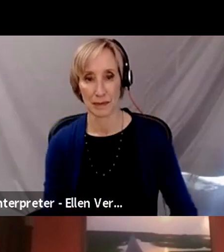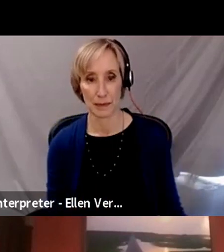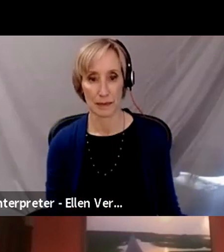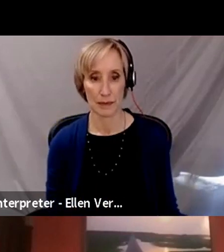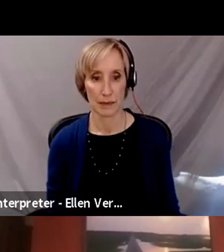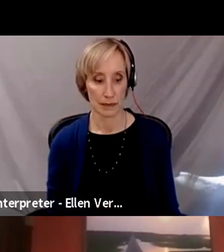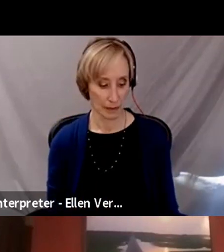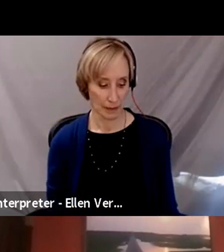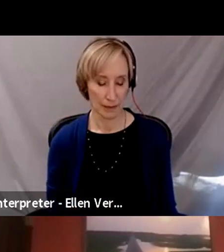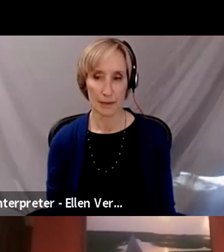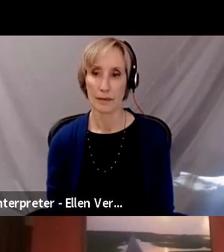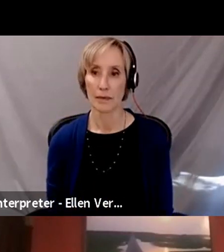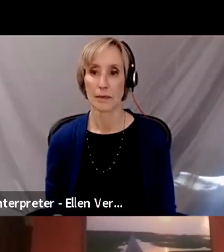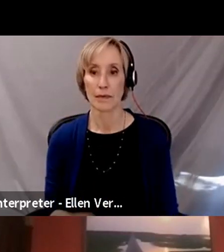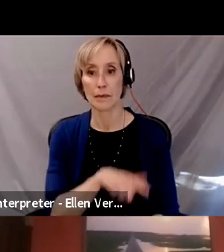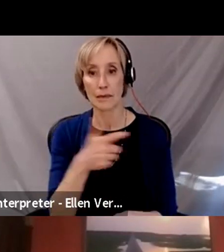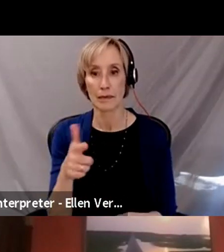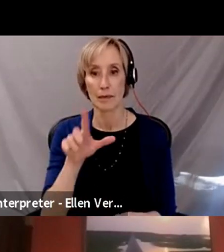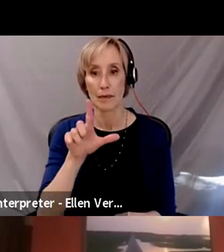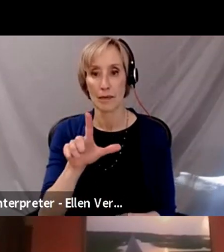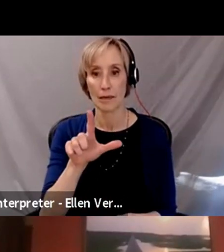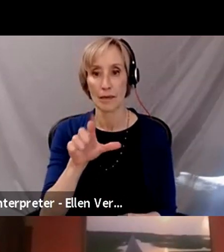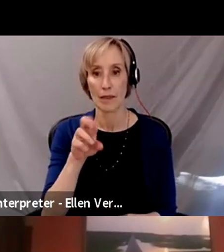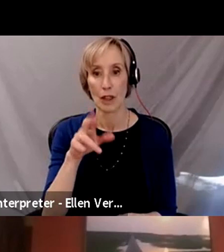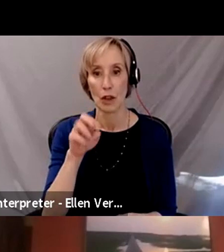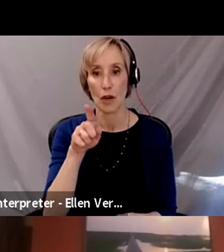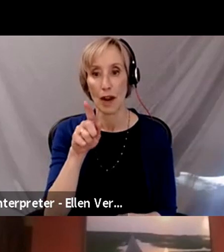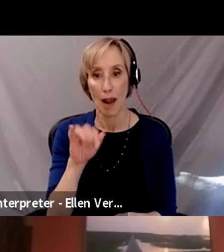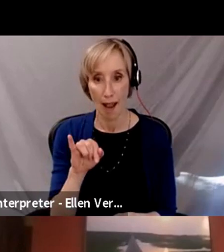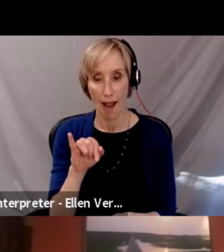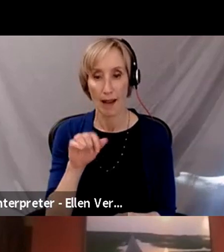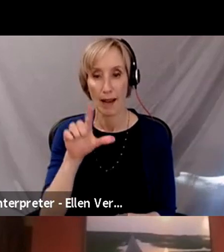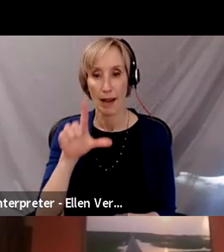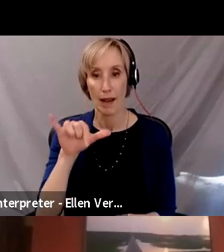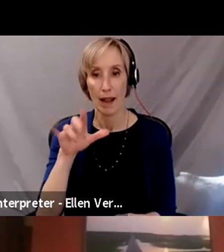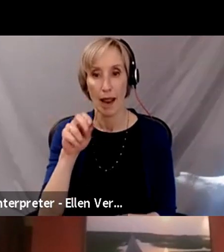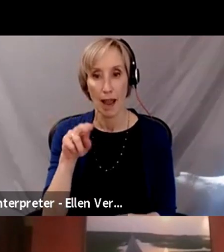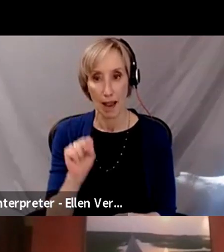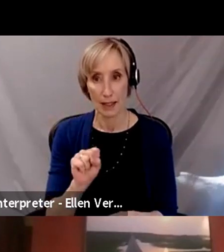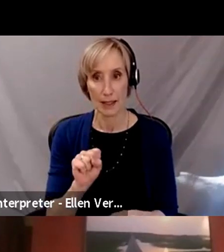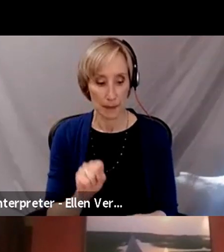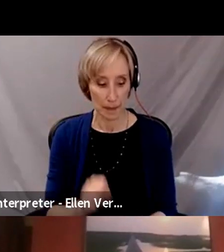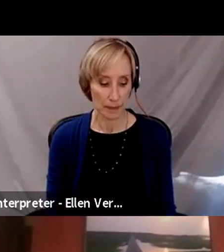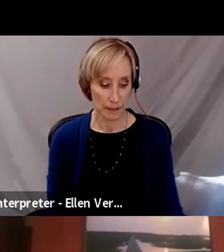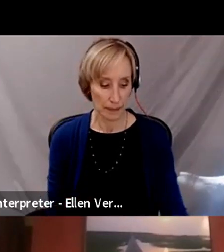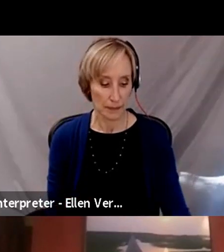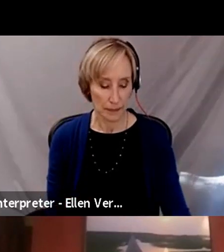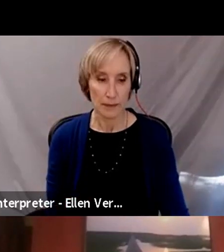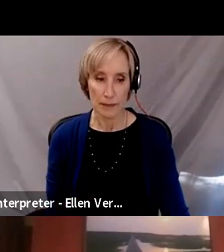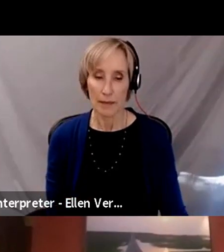Lorelai, would you like to go? Yeah, what I have to say about this is sort of jumping off of what Thomas